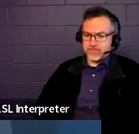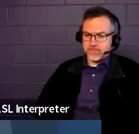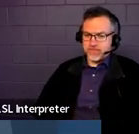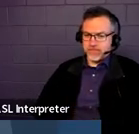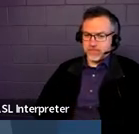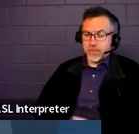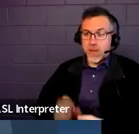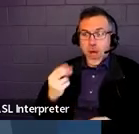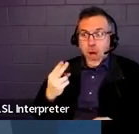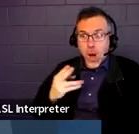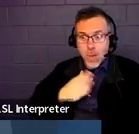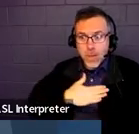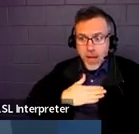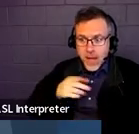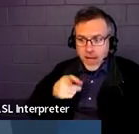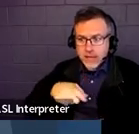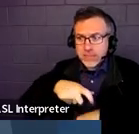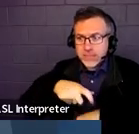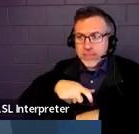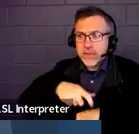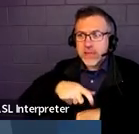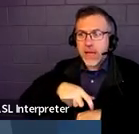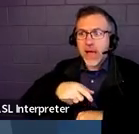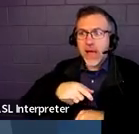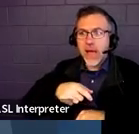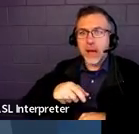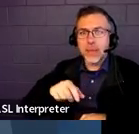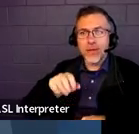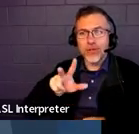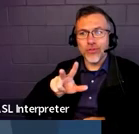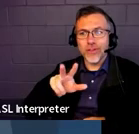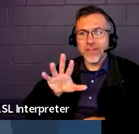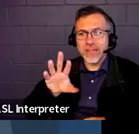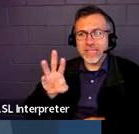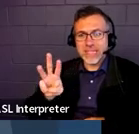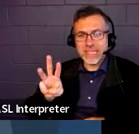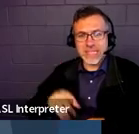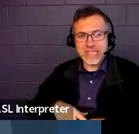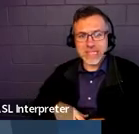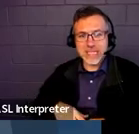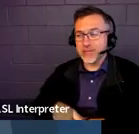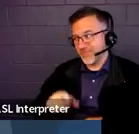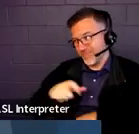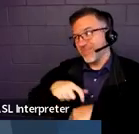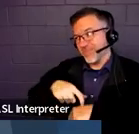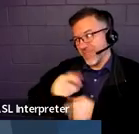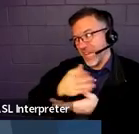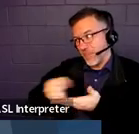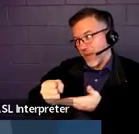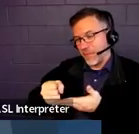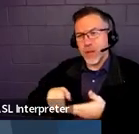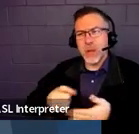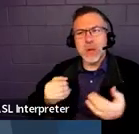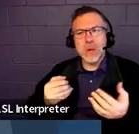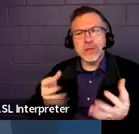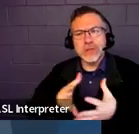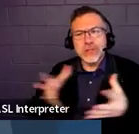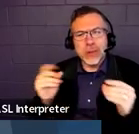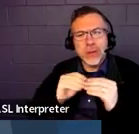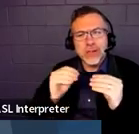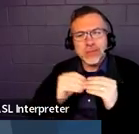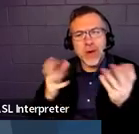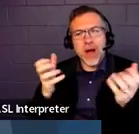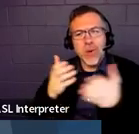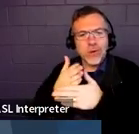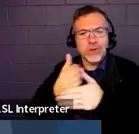Oh my goodness. It is 3:56. Yes. There's so much more that I want to share, but